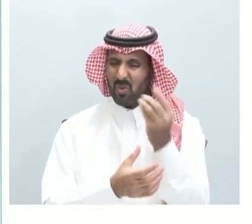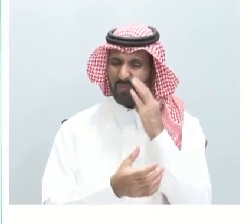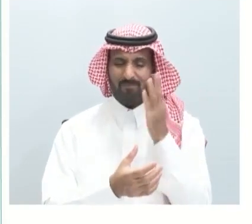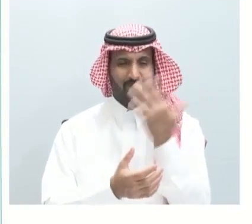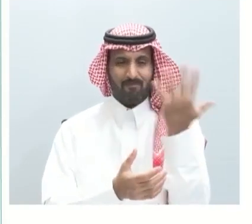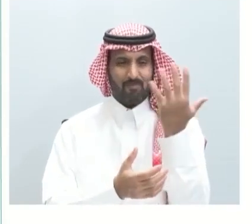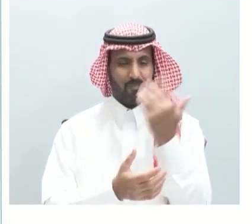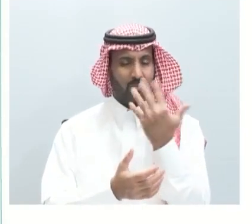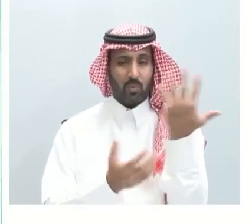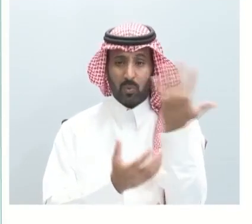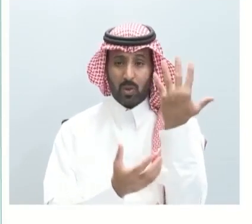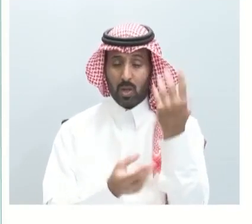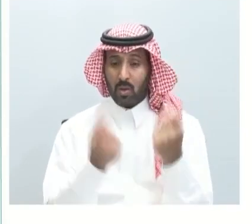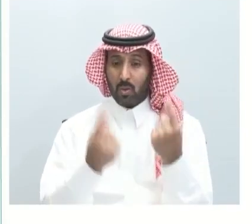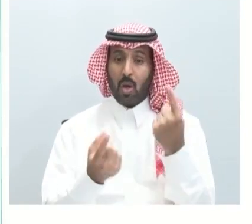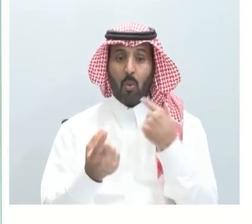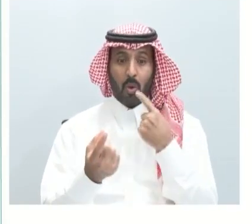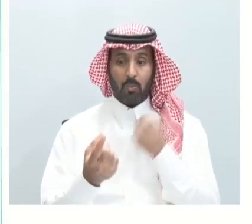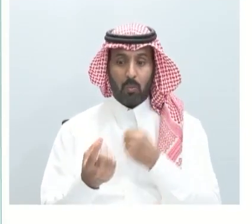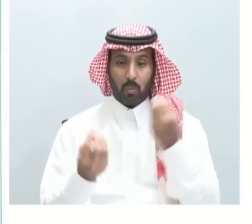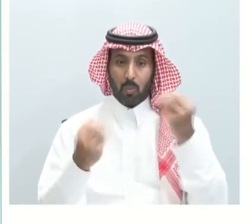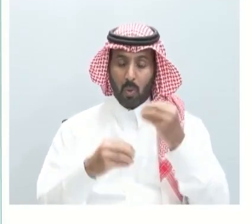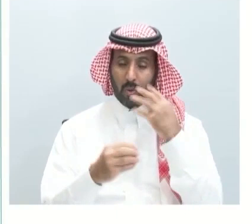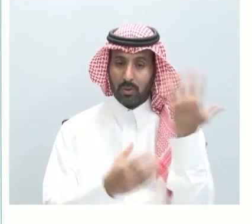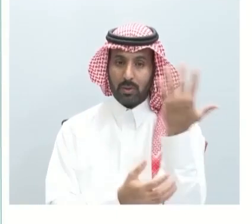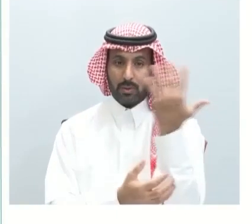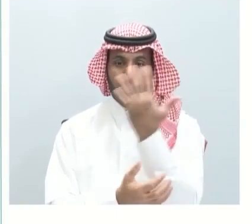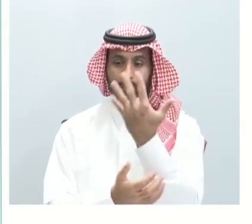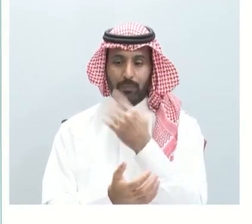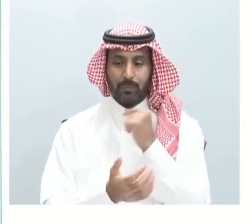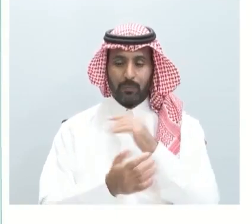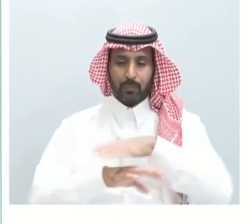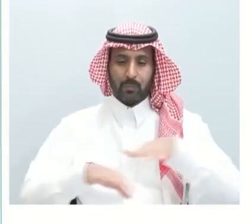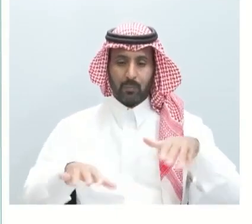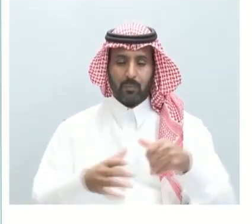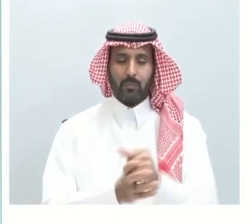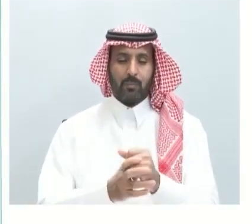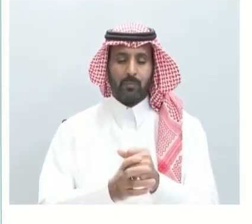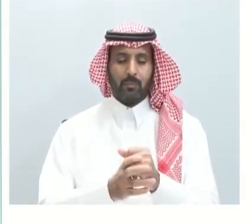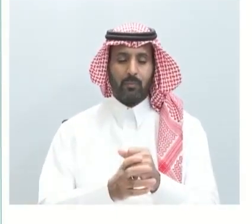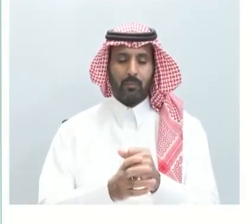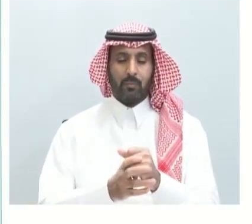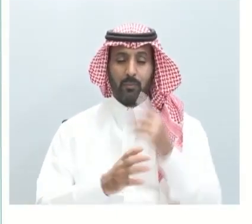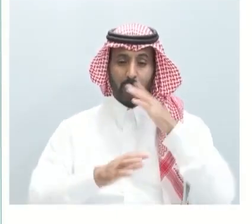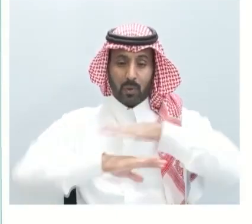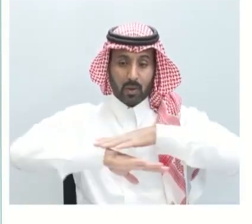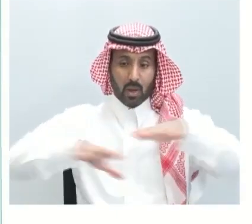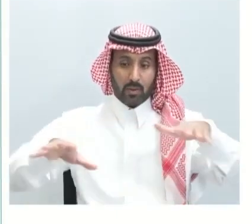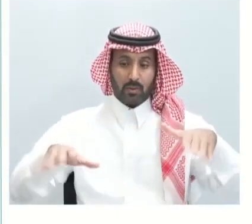doesn't have enough trees. I want more trees. So you say, it doesn't have enough trees, the